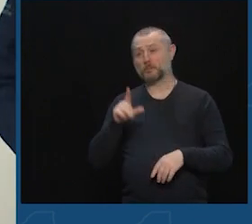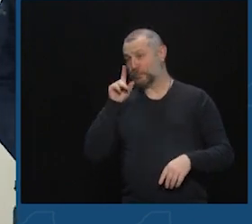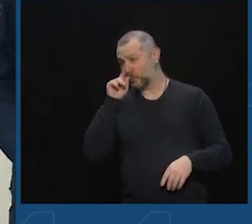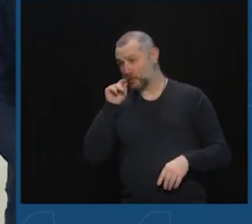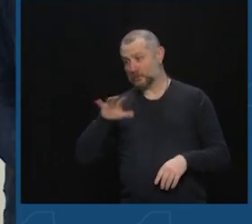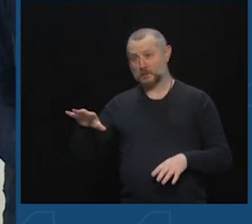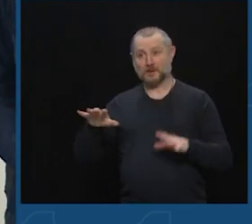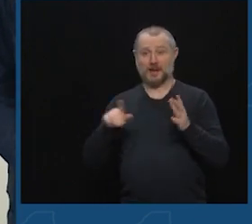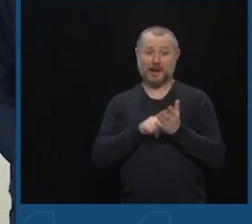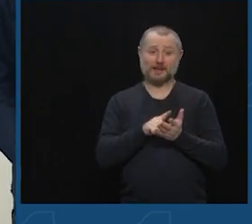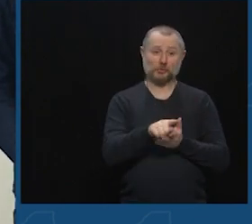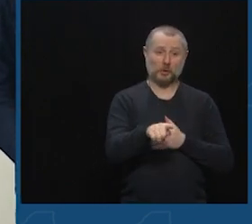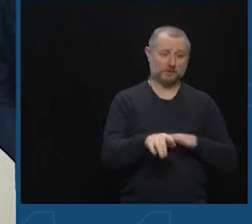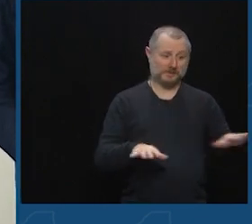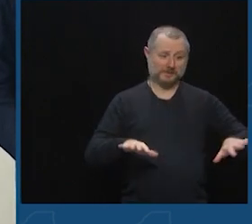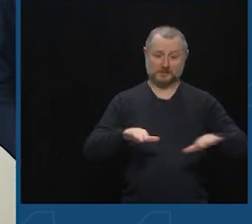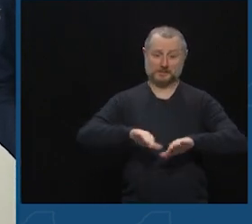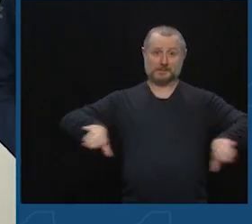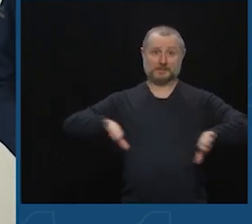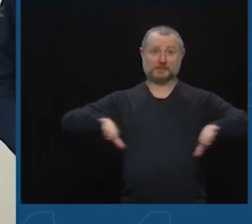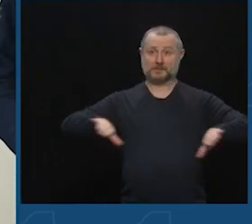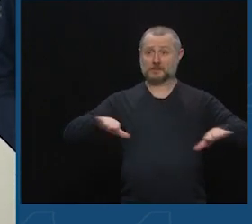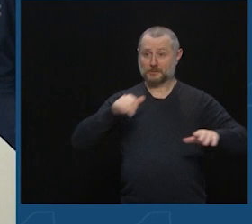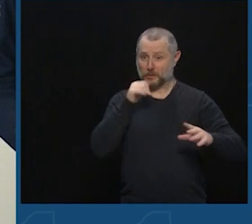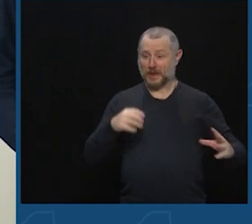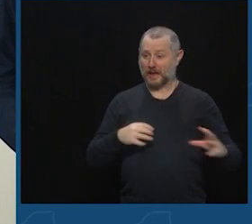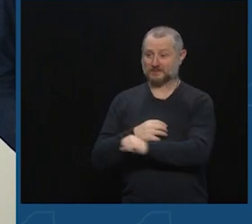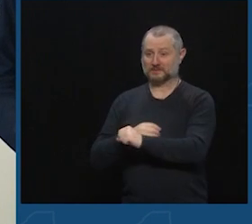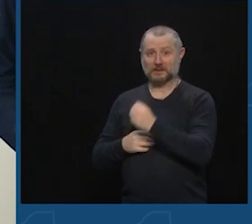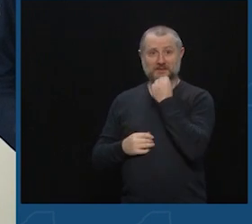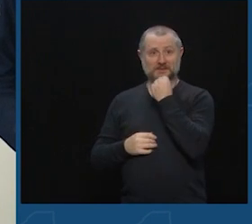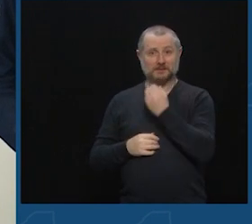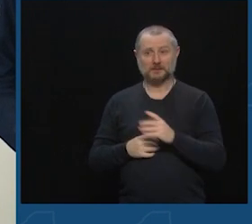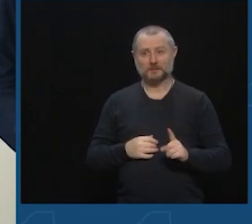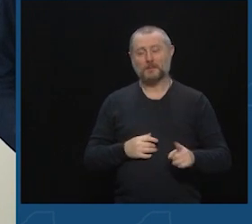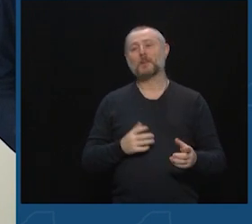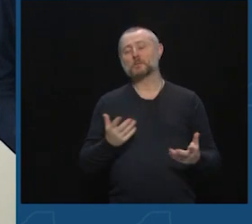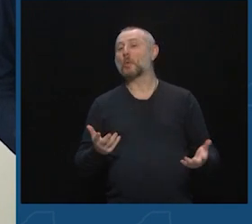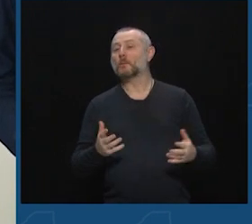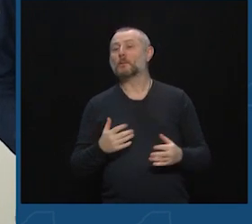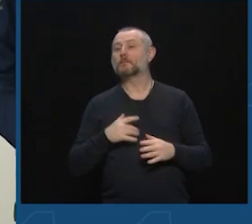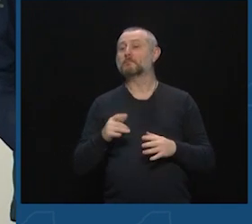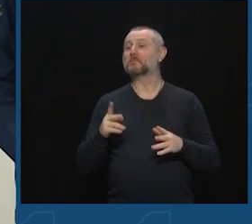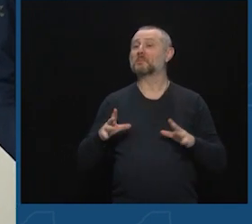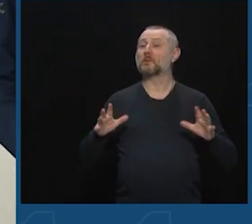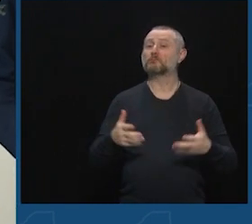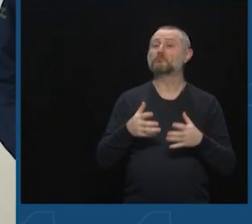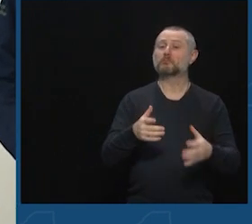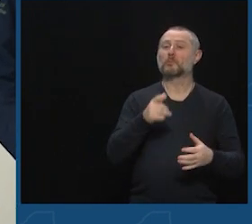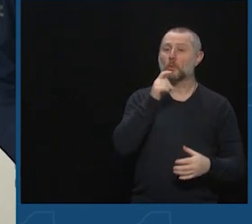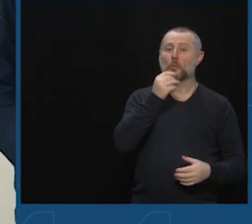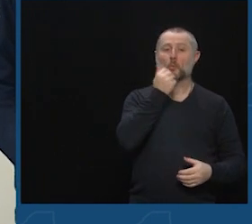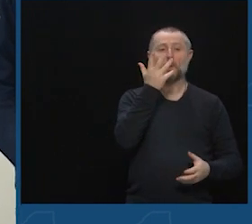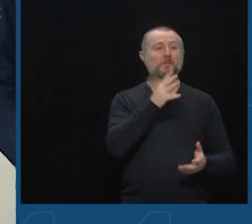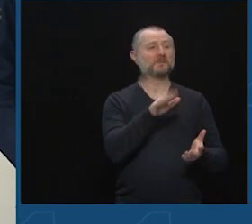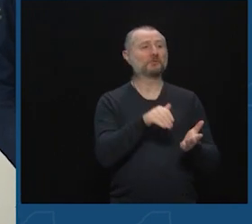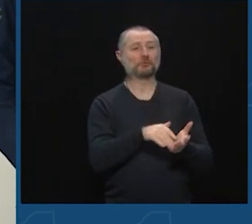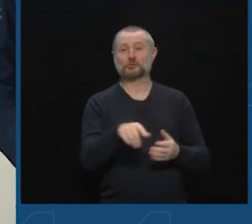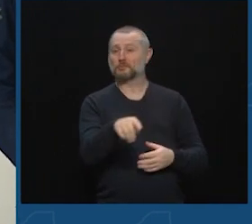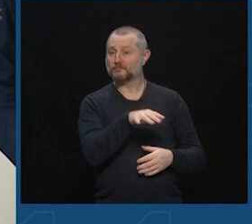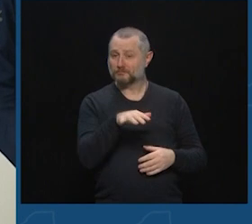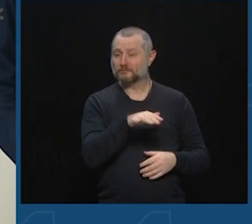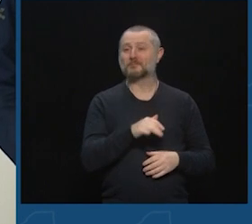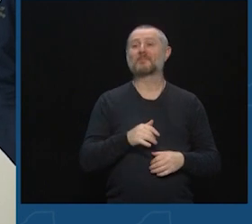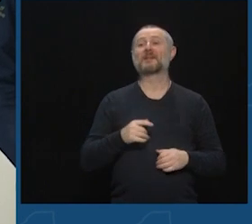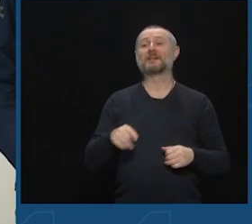people that are just doing extraordinary things. And to go to the warming centers as I did in Rosendale and here